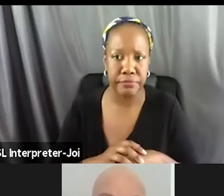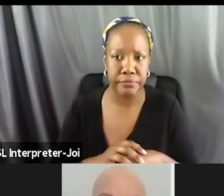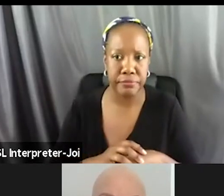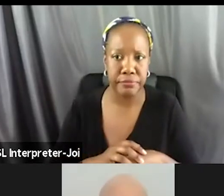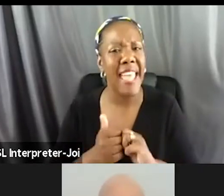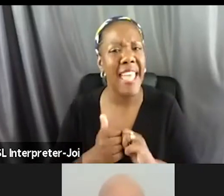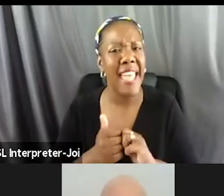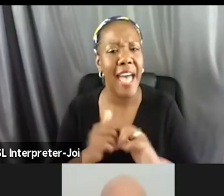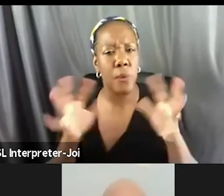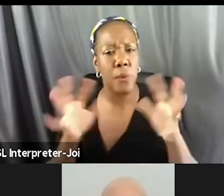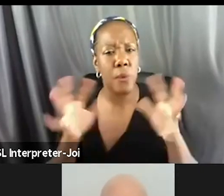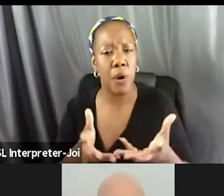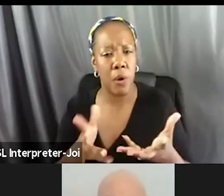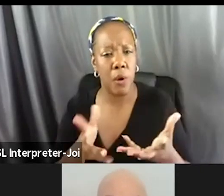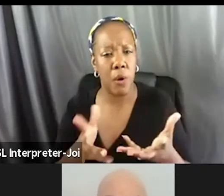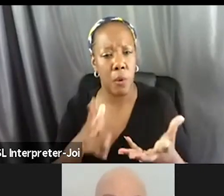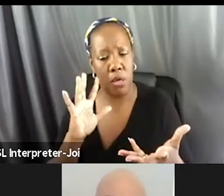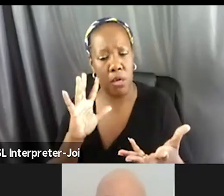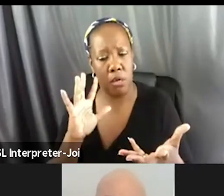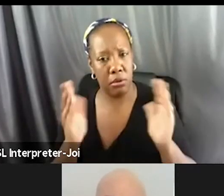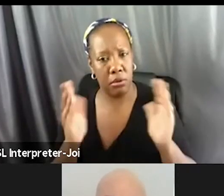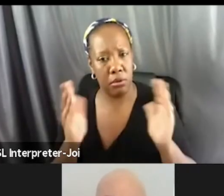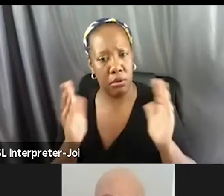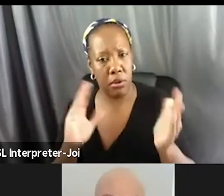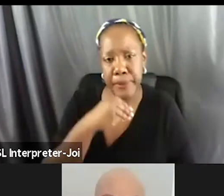beauty a little bit. It's what we've touched on a bit.